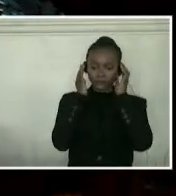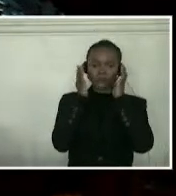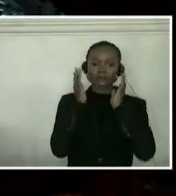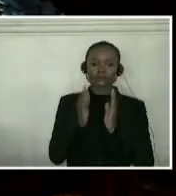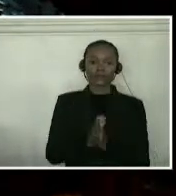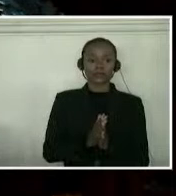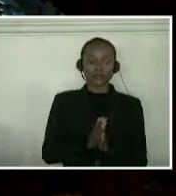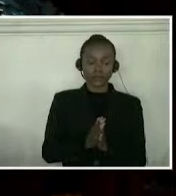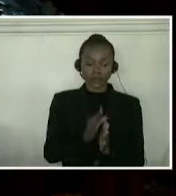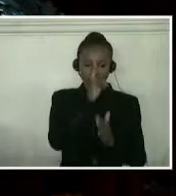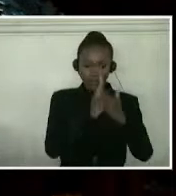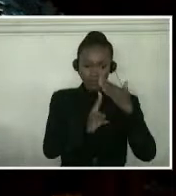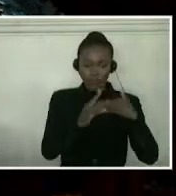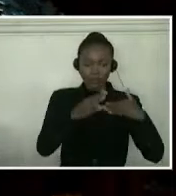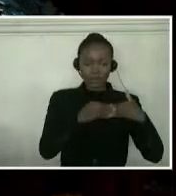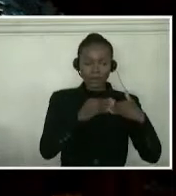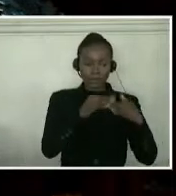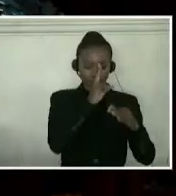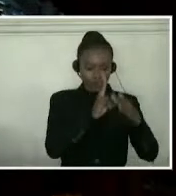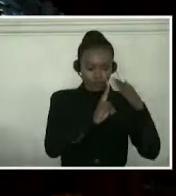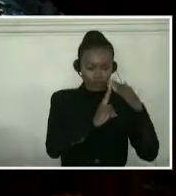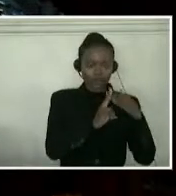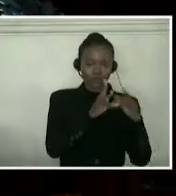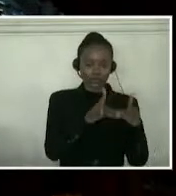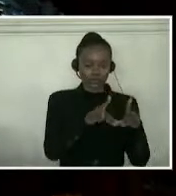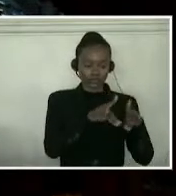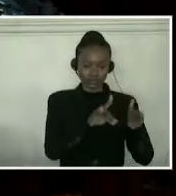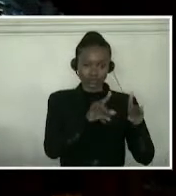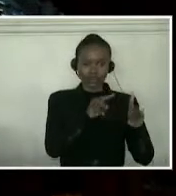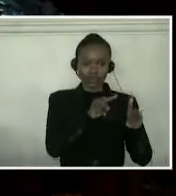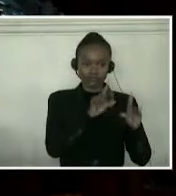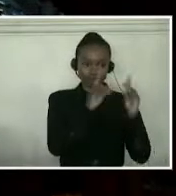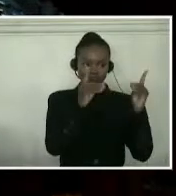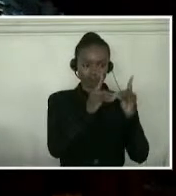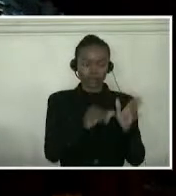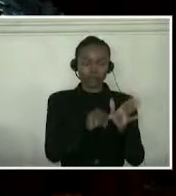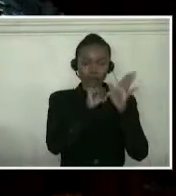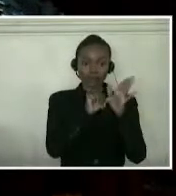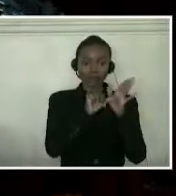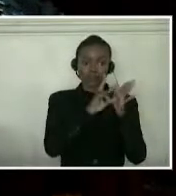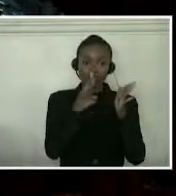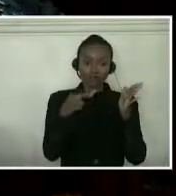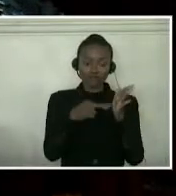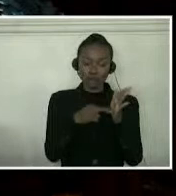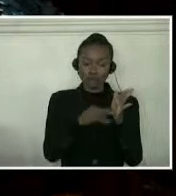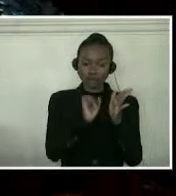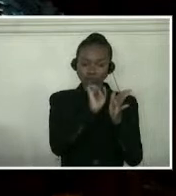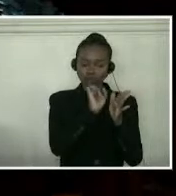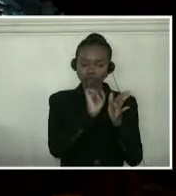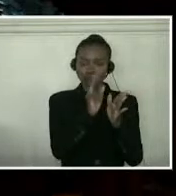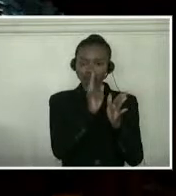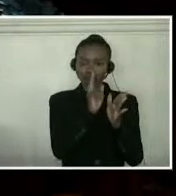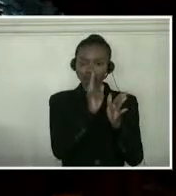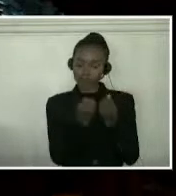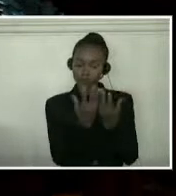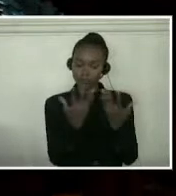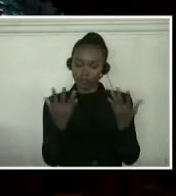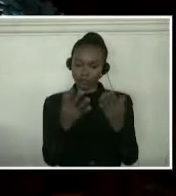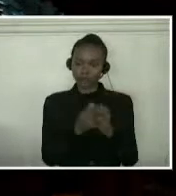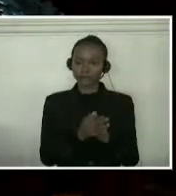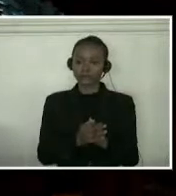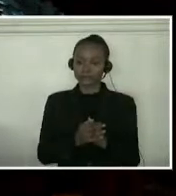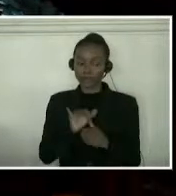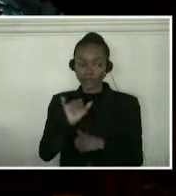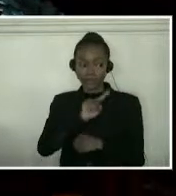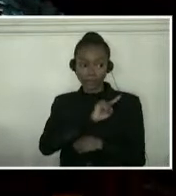it is important due to its educational and emancipatory rules this is why we as the